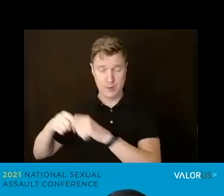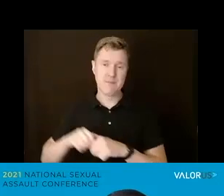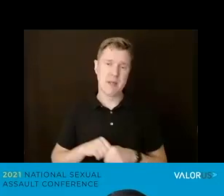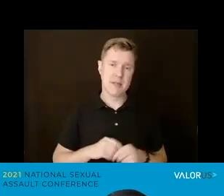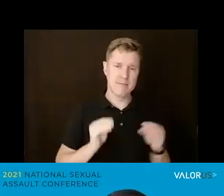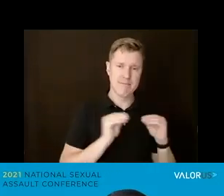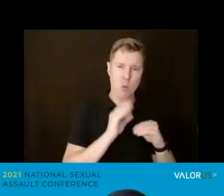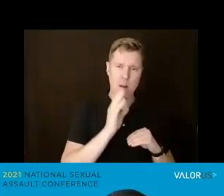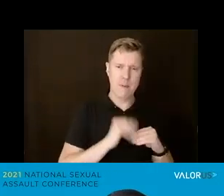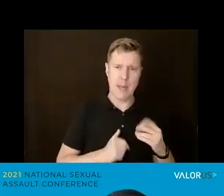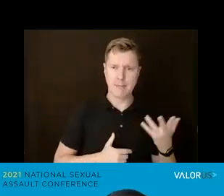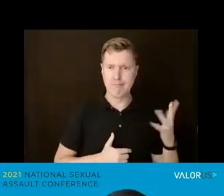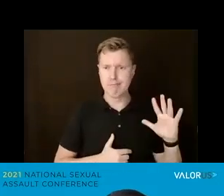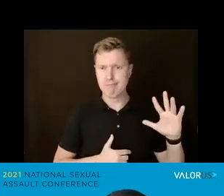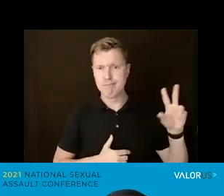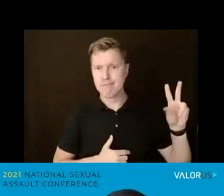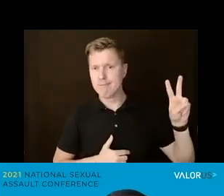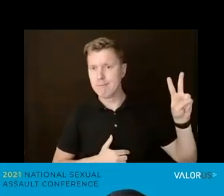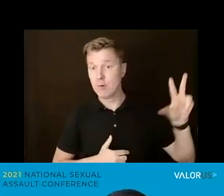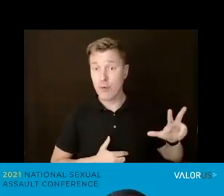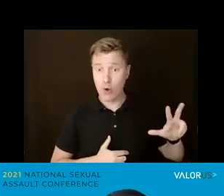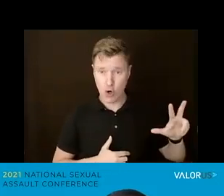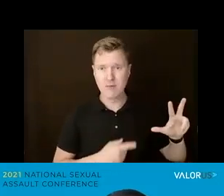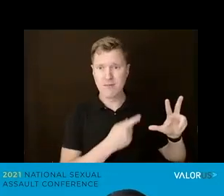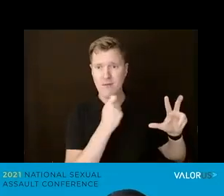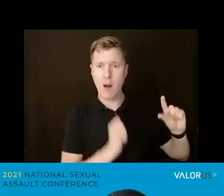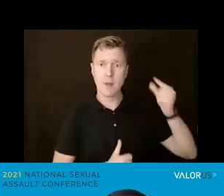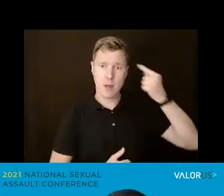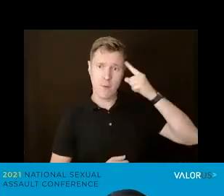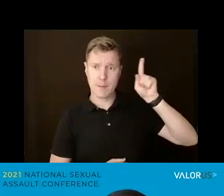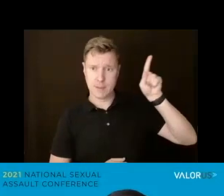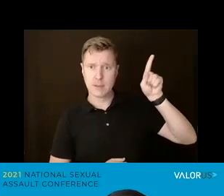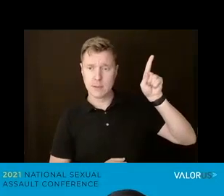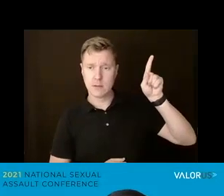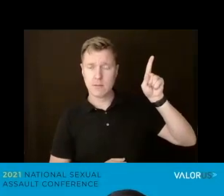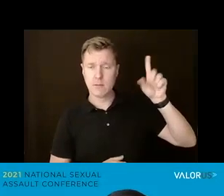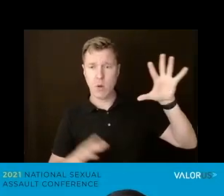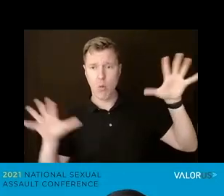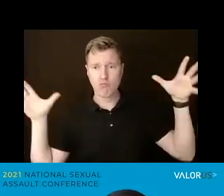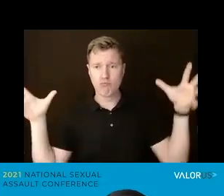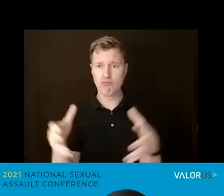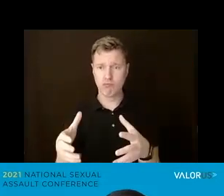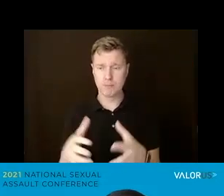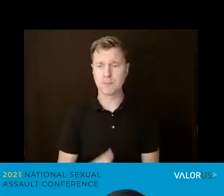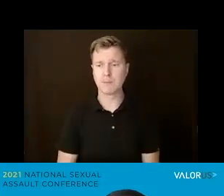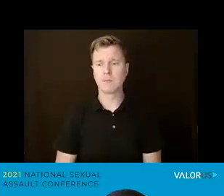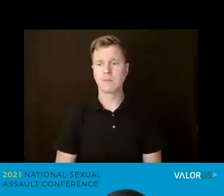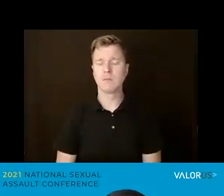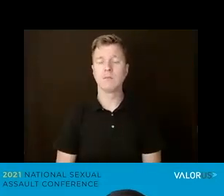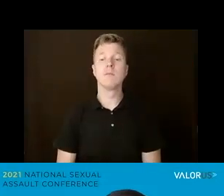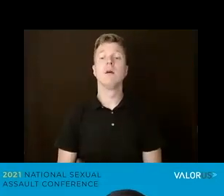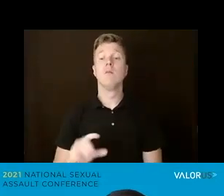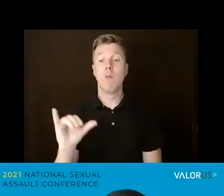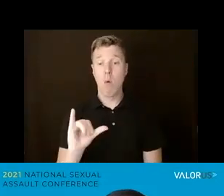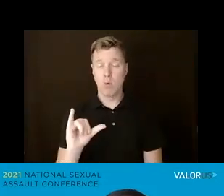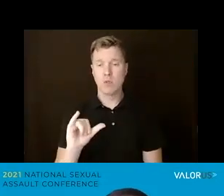than 2/3 from the government grants and contracts. We also were presented with a